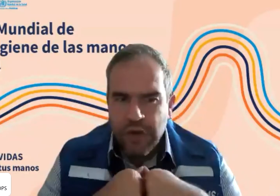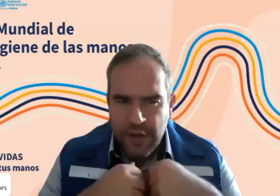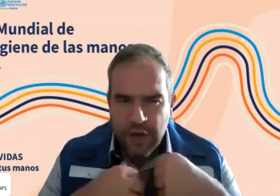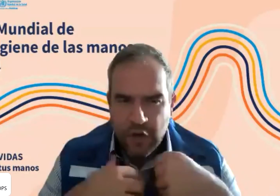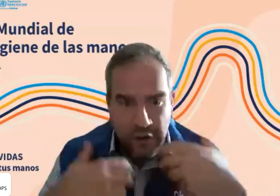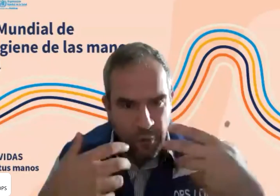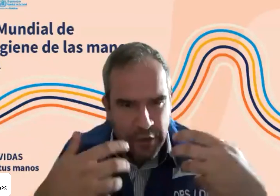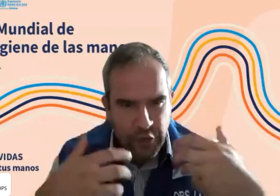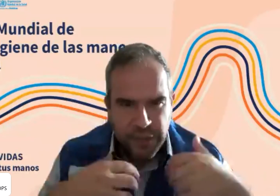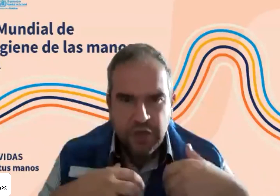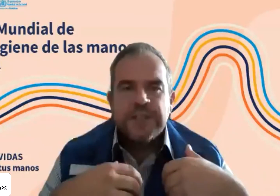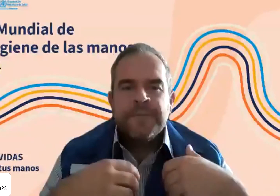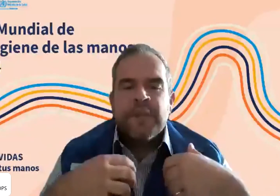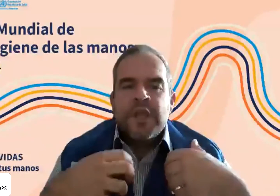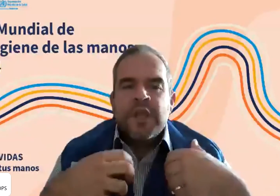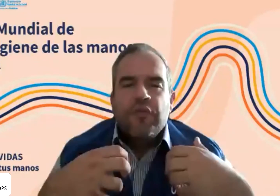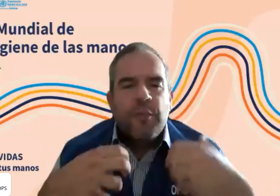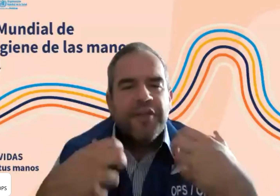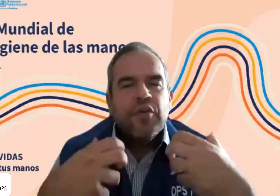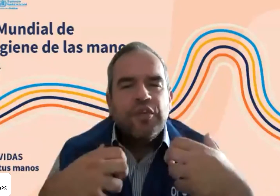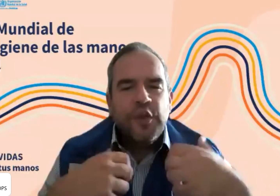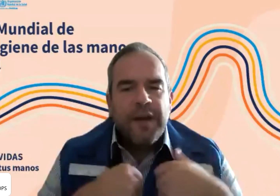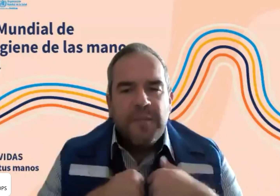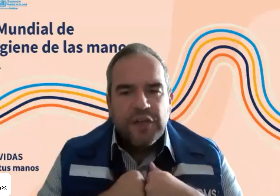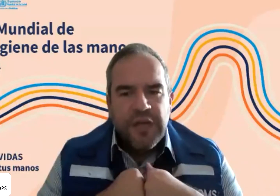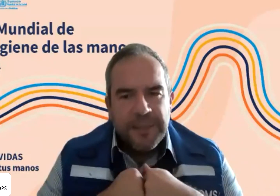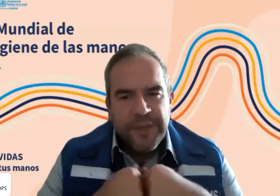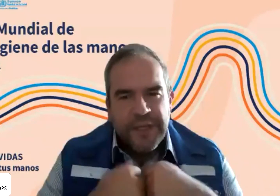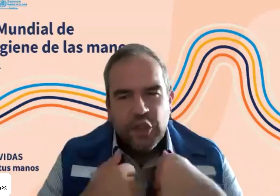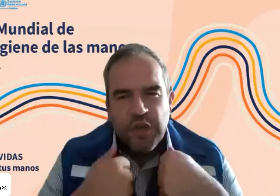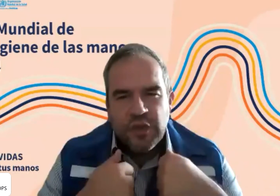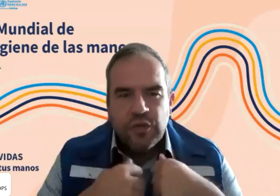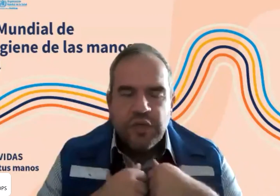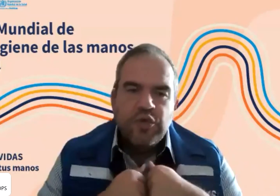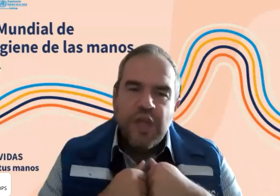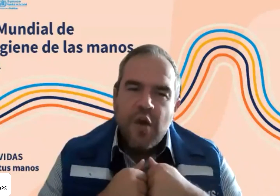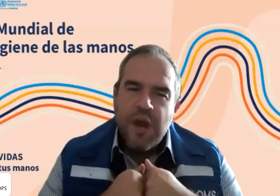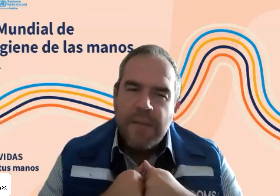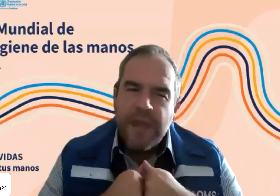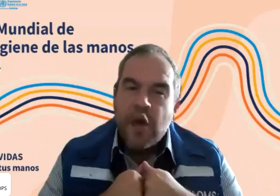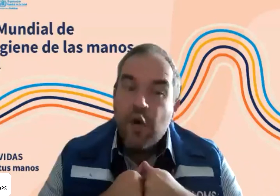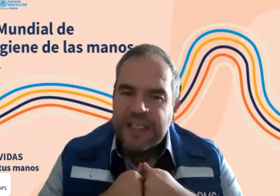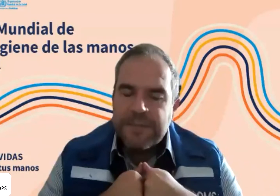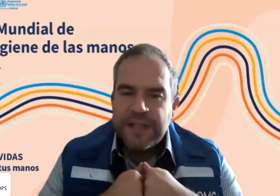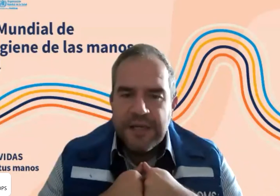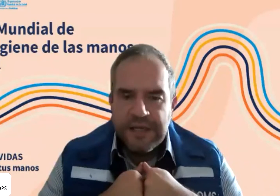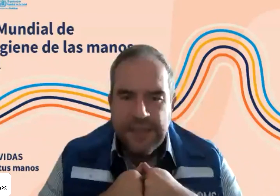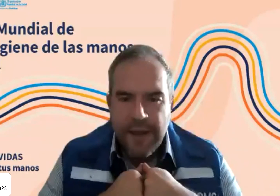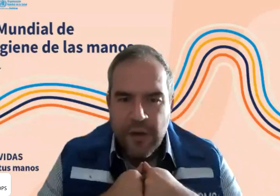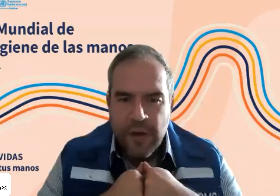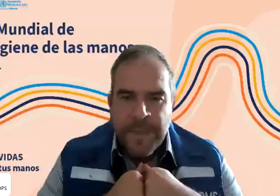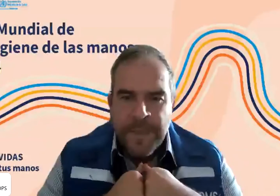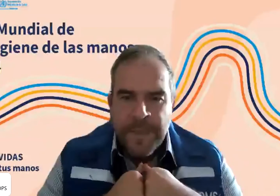and resources, and alcohol, gel, and soap